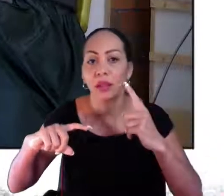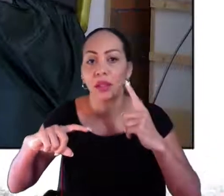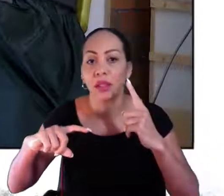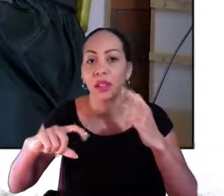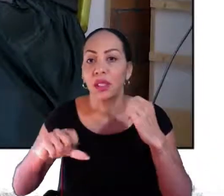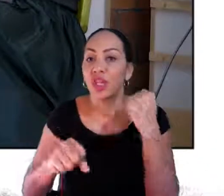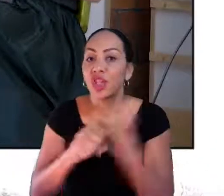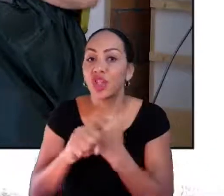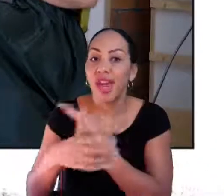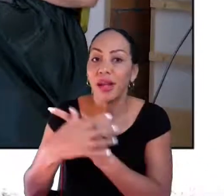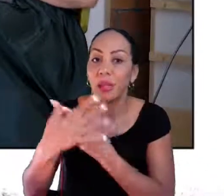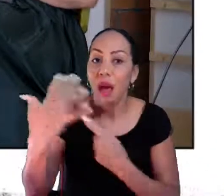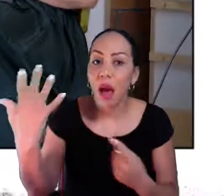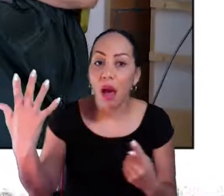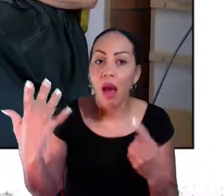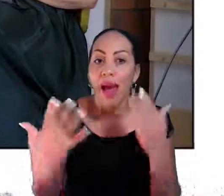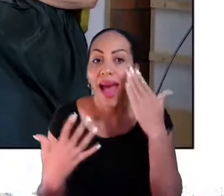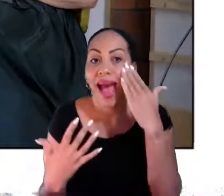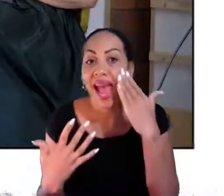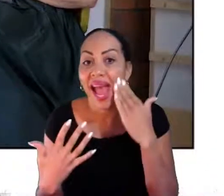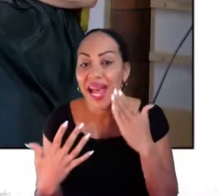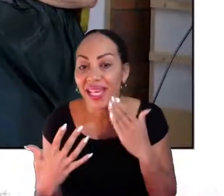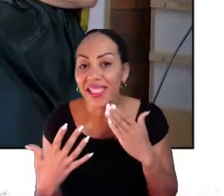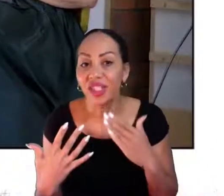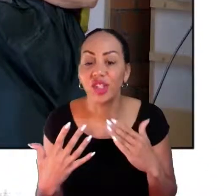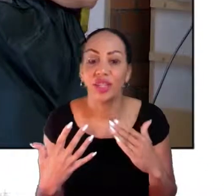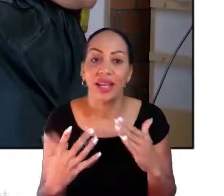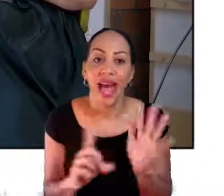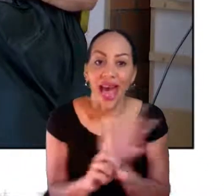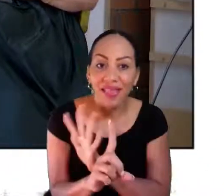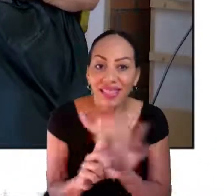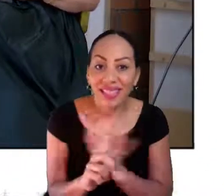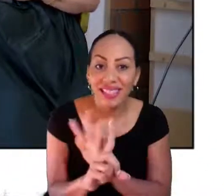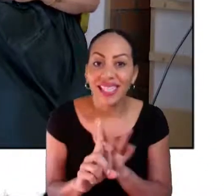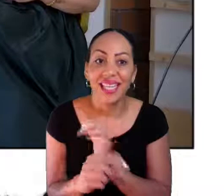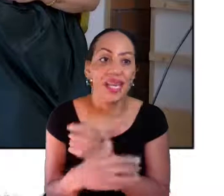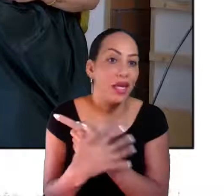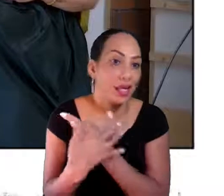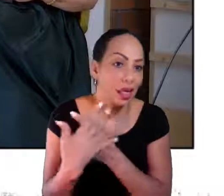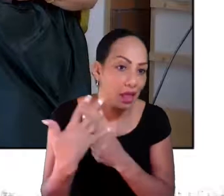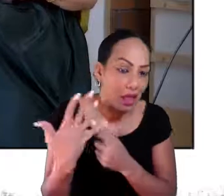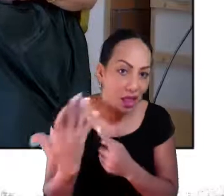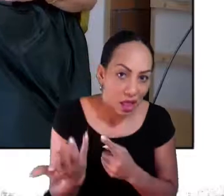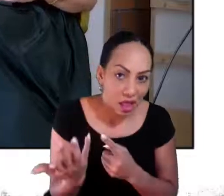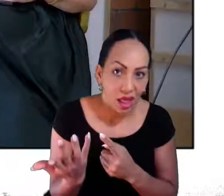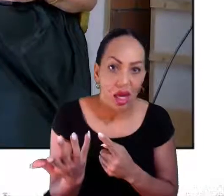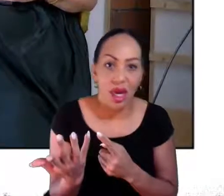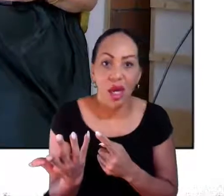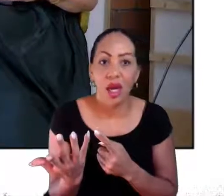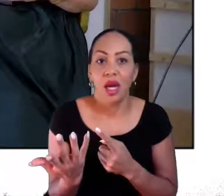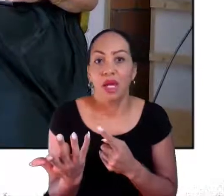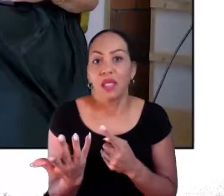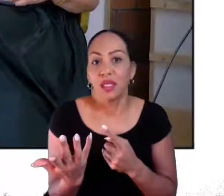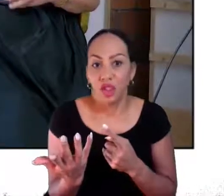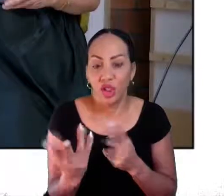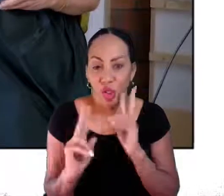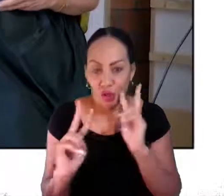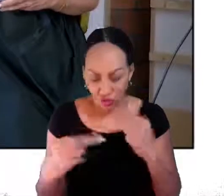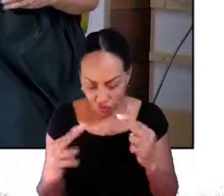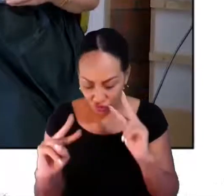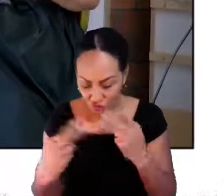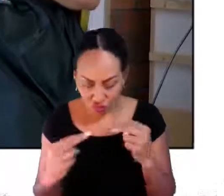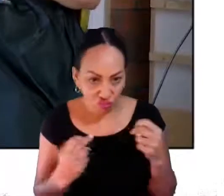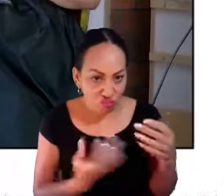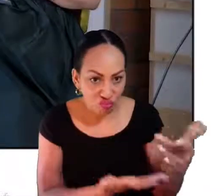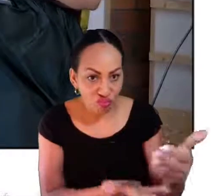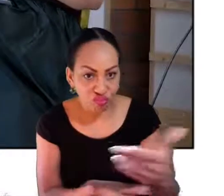sorts of things in there. But as ever, nothing is ever simple and easy. I was, at the time that I was doing that, doing